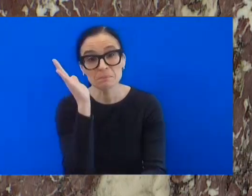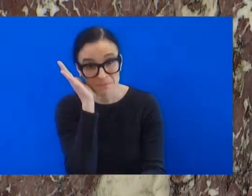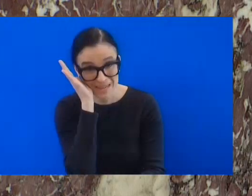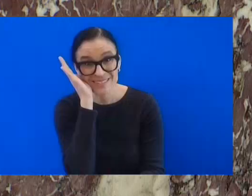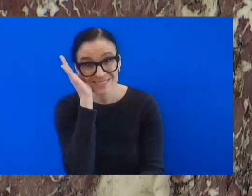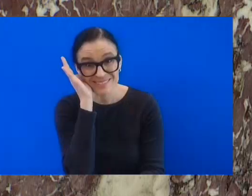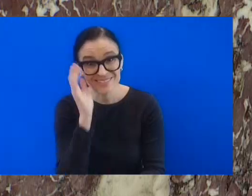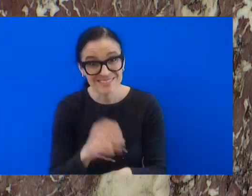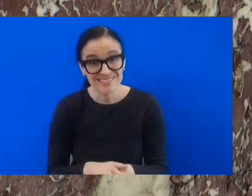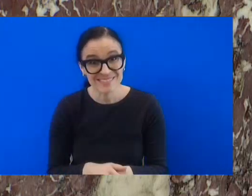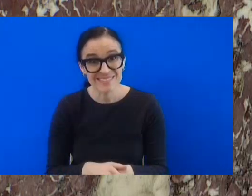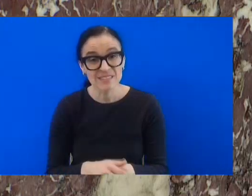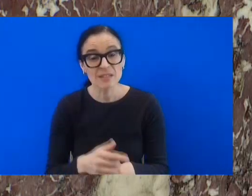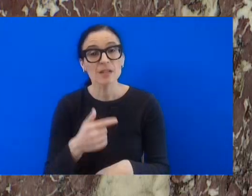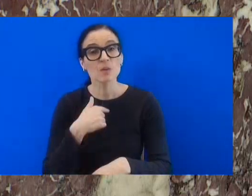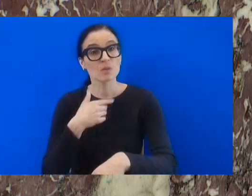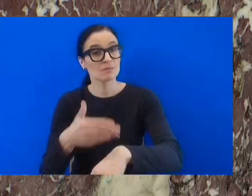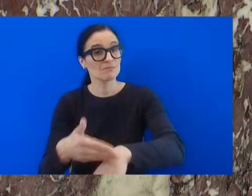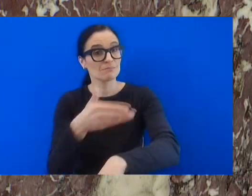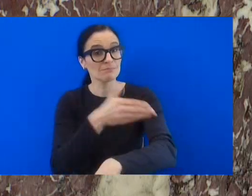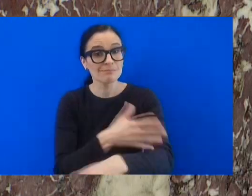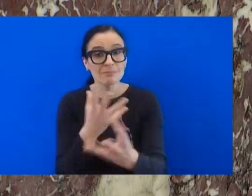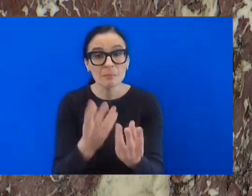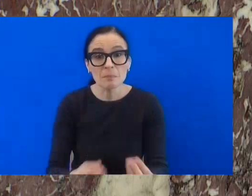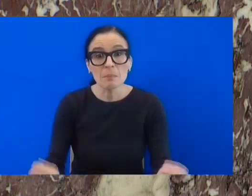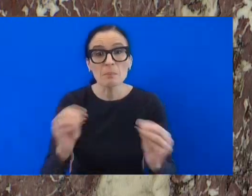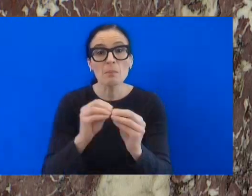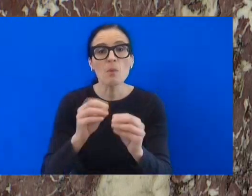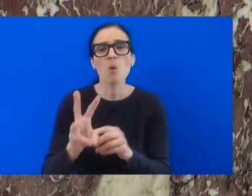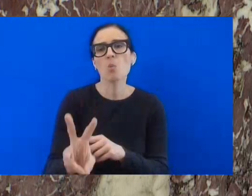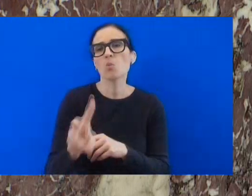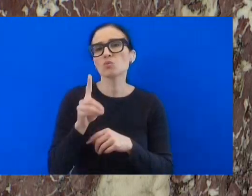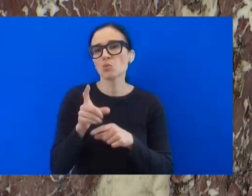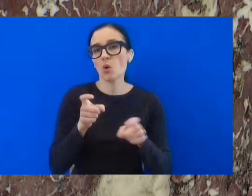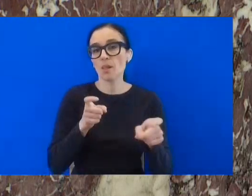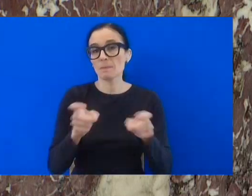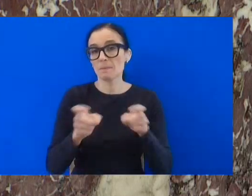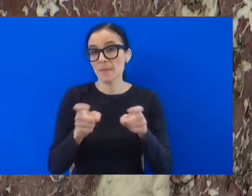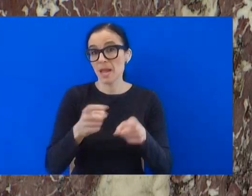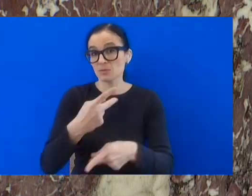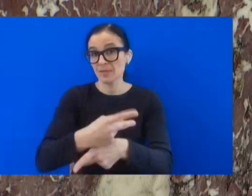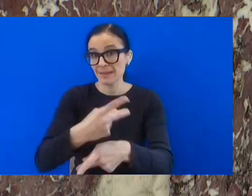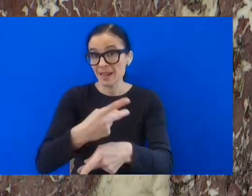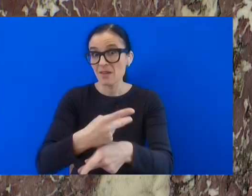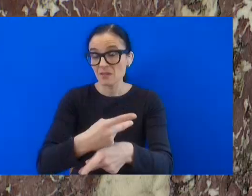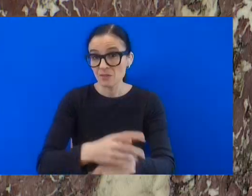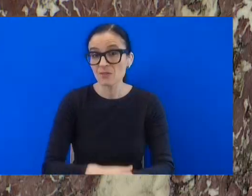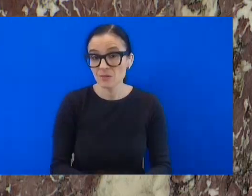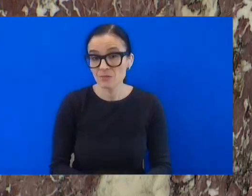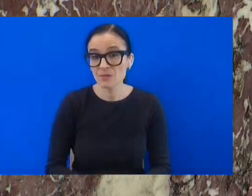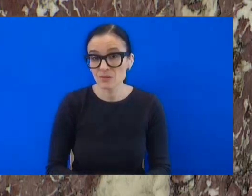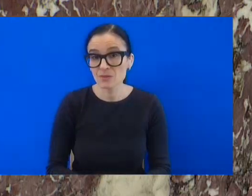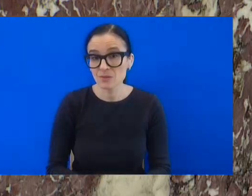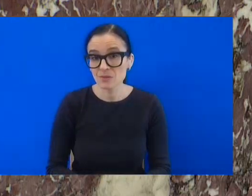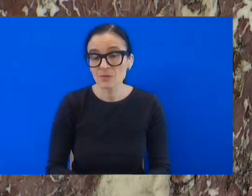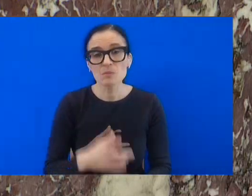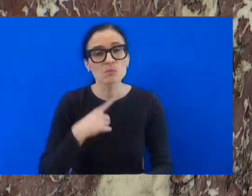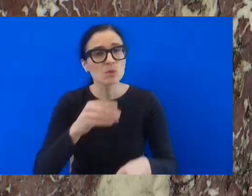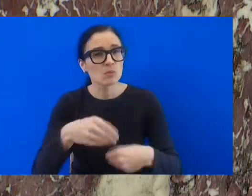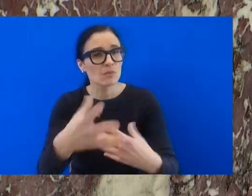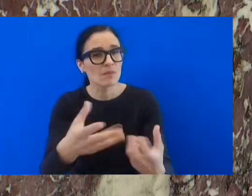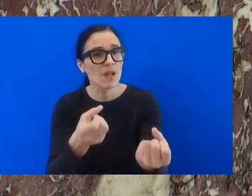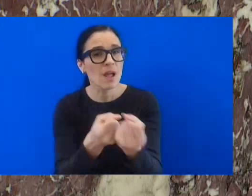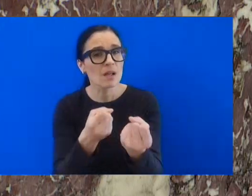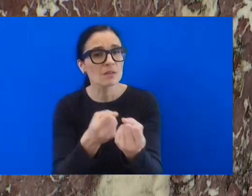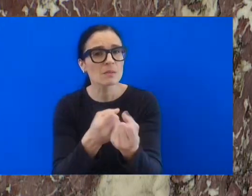assessment, transition homes, supporting people with the supports that they need to tackle this